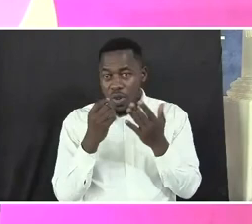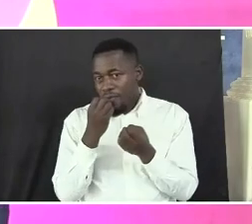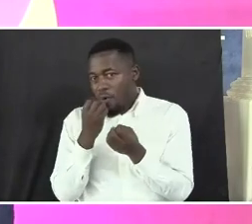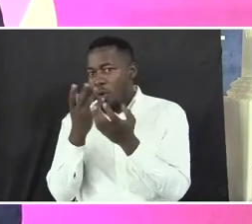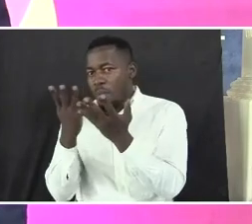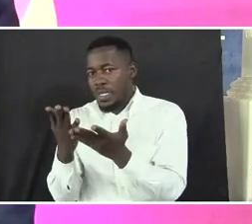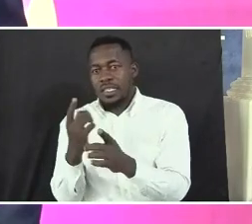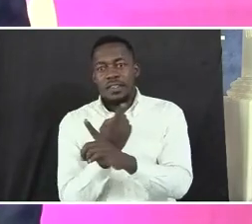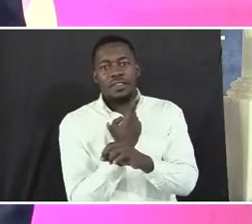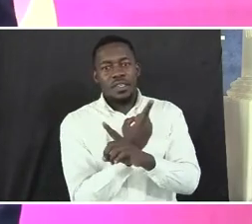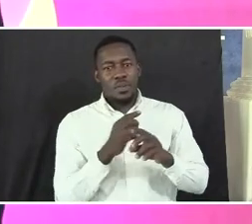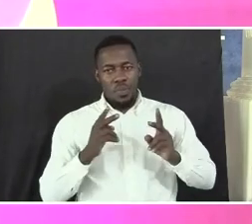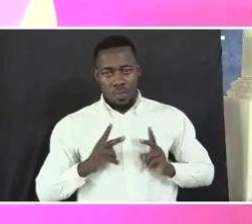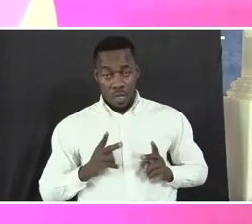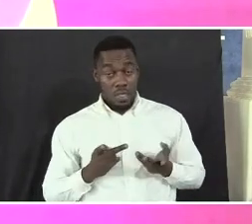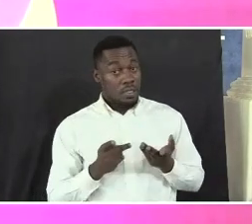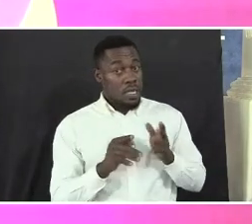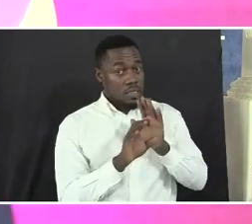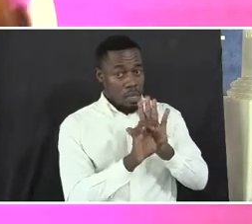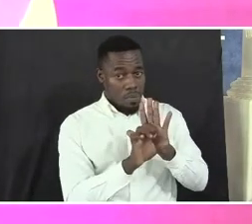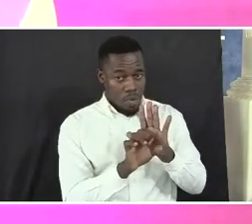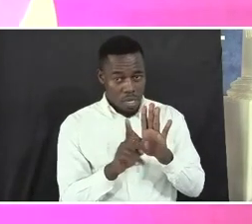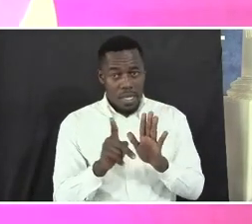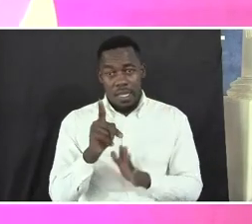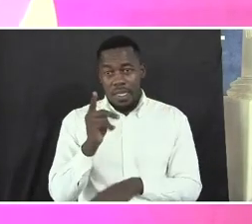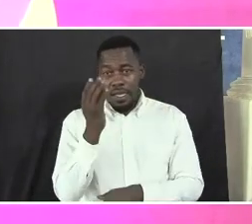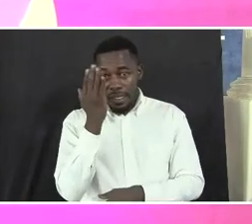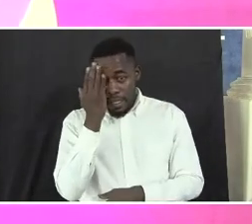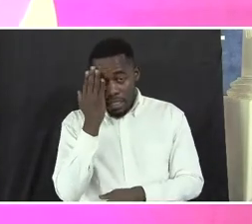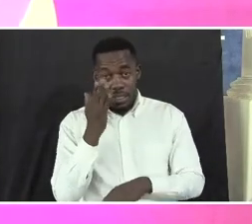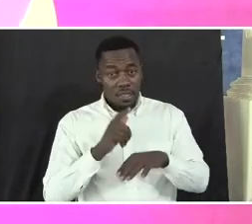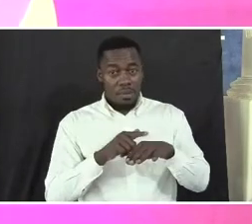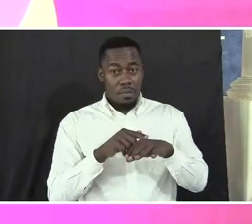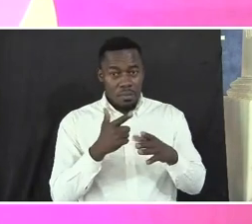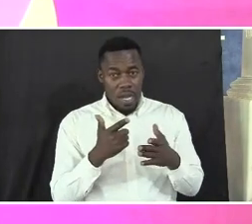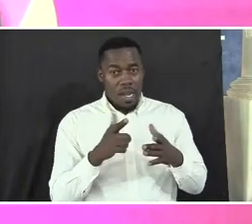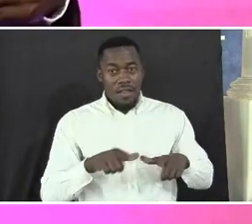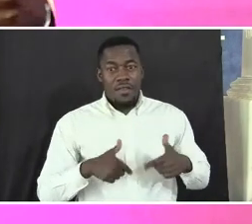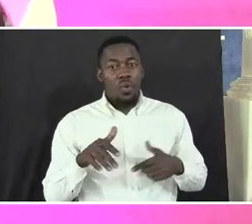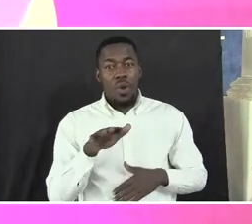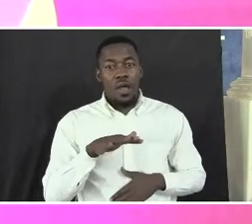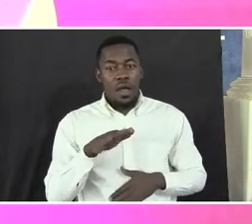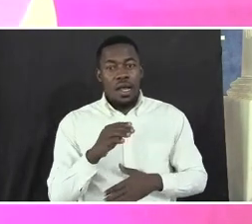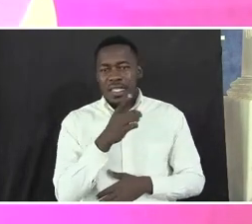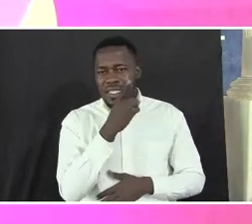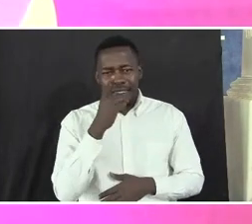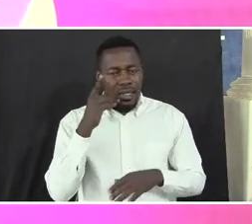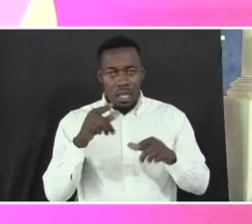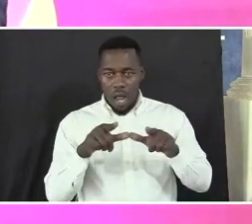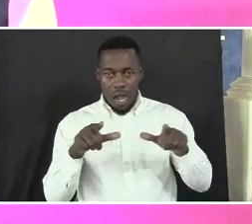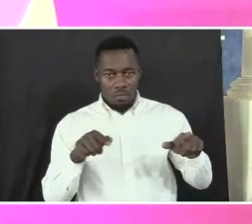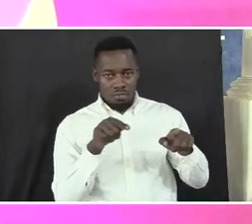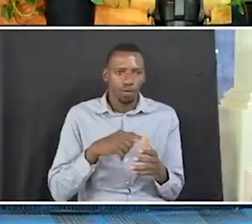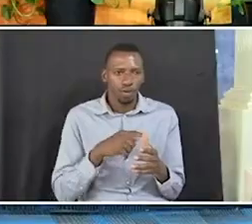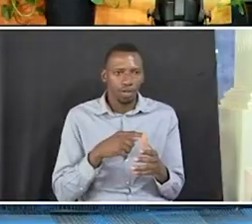that Israel was kept informed, even in the wilderness, as Moses read the Ten Commandments before the children